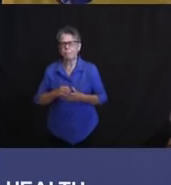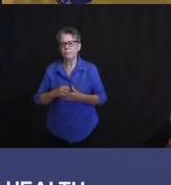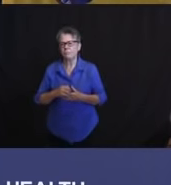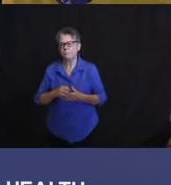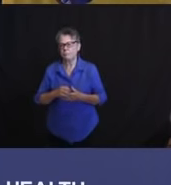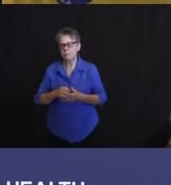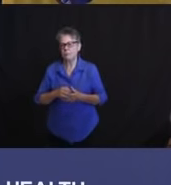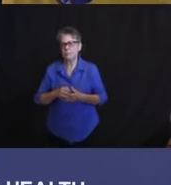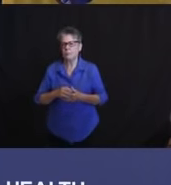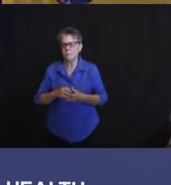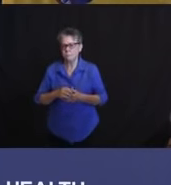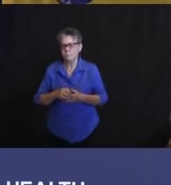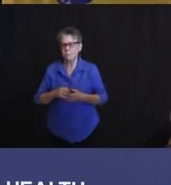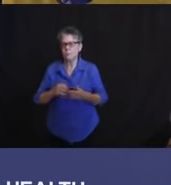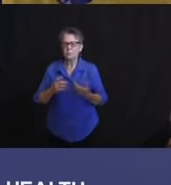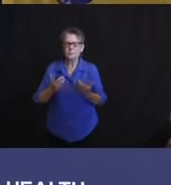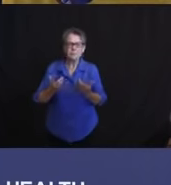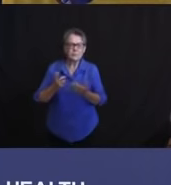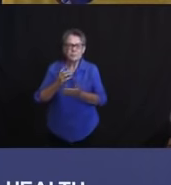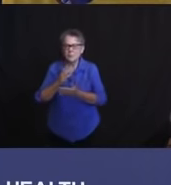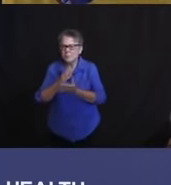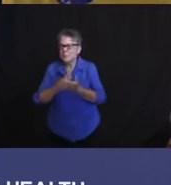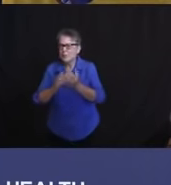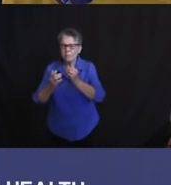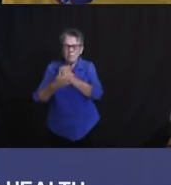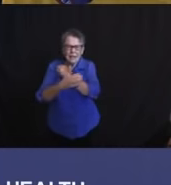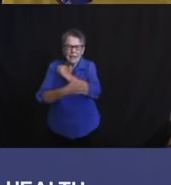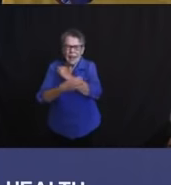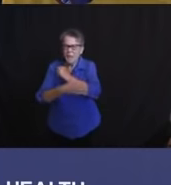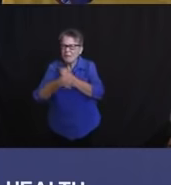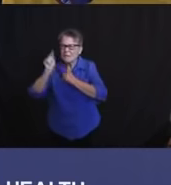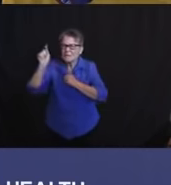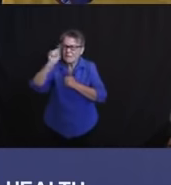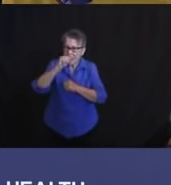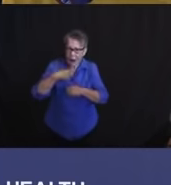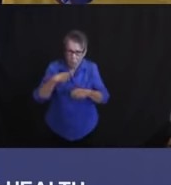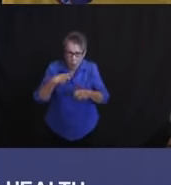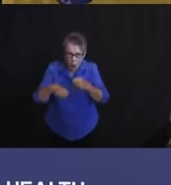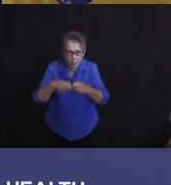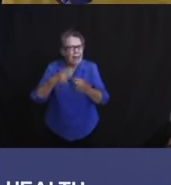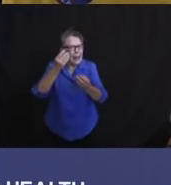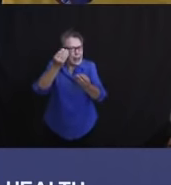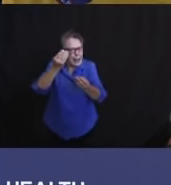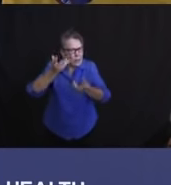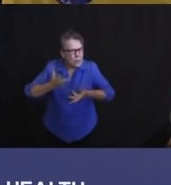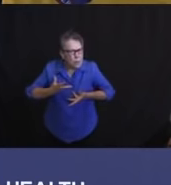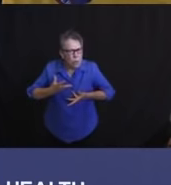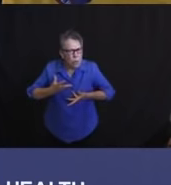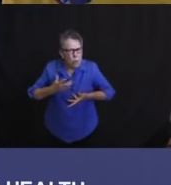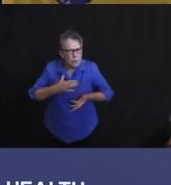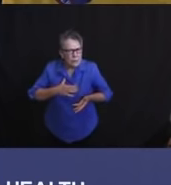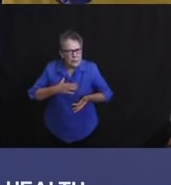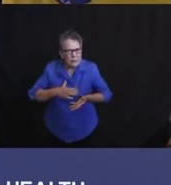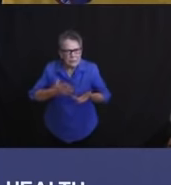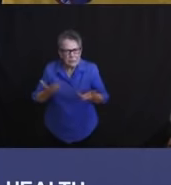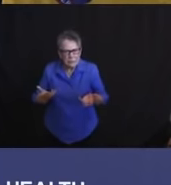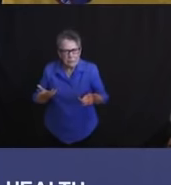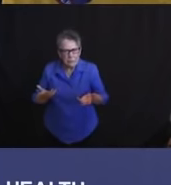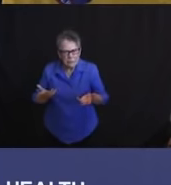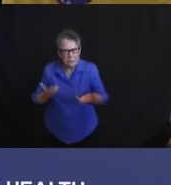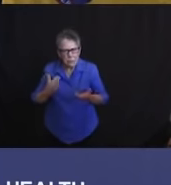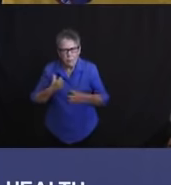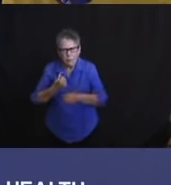down. Working extensively with the Secretary of State's office and get more details to make sure the final wave of these ballots that are going out are